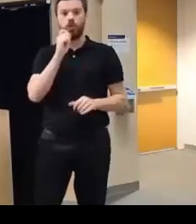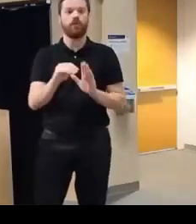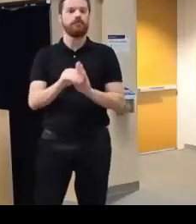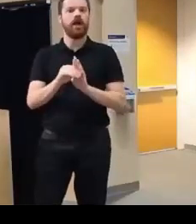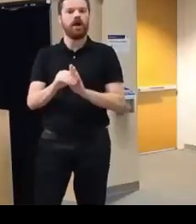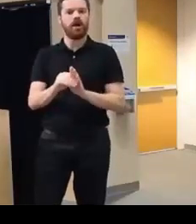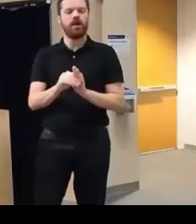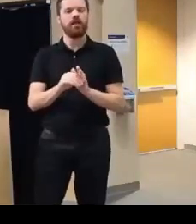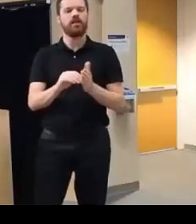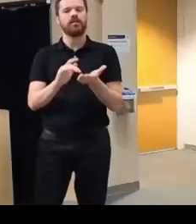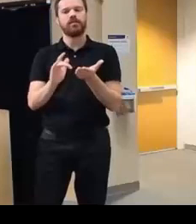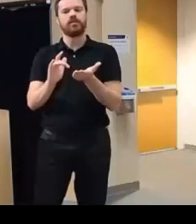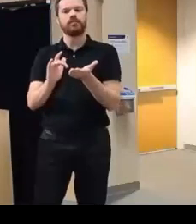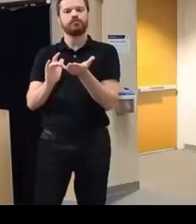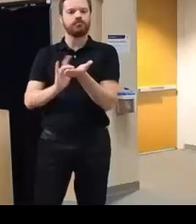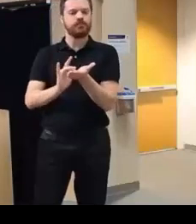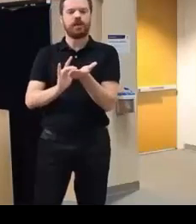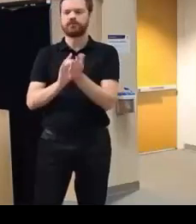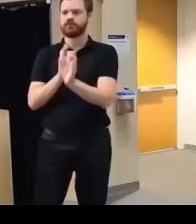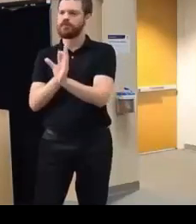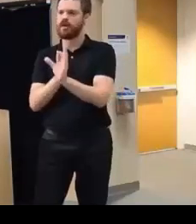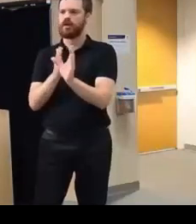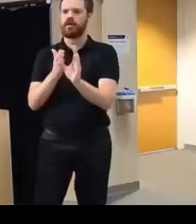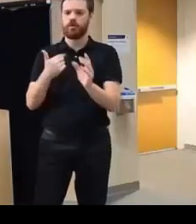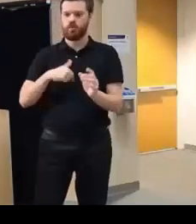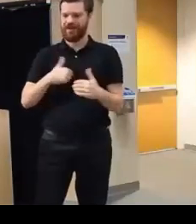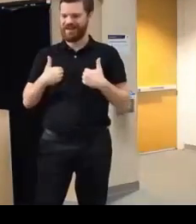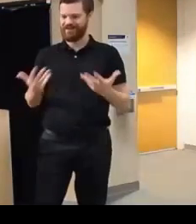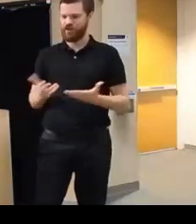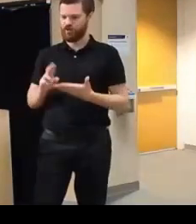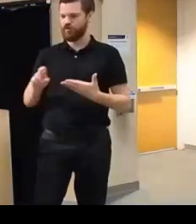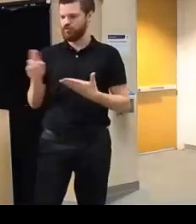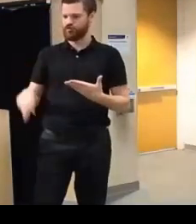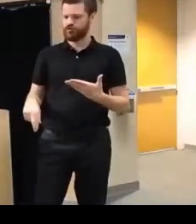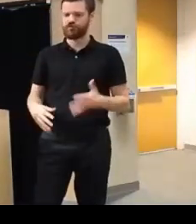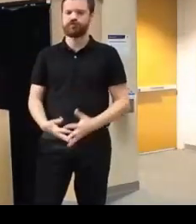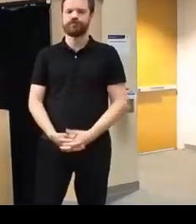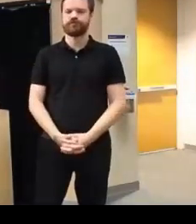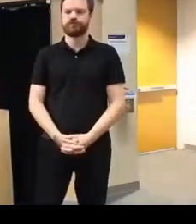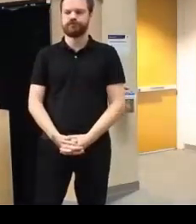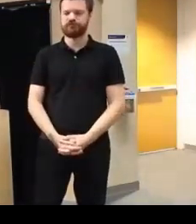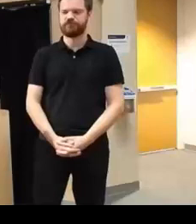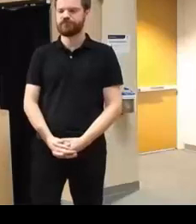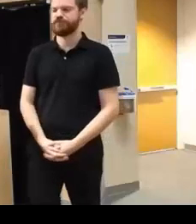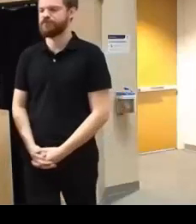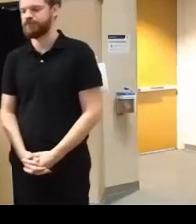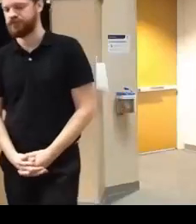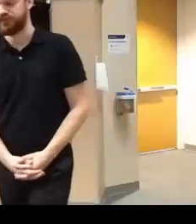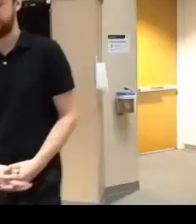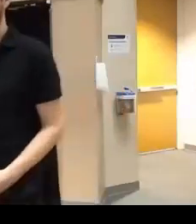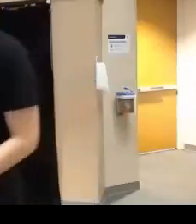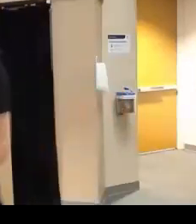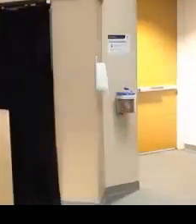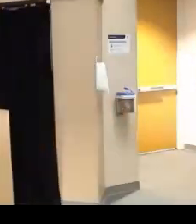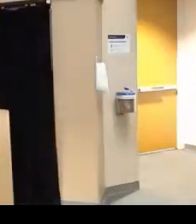this med psych unit that we have at the University of Rochester. And there was also some really